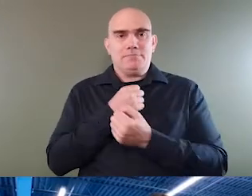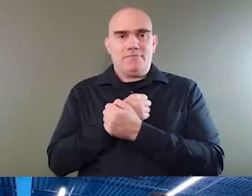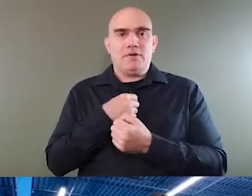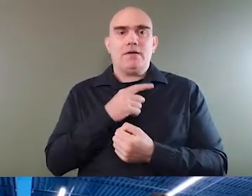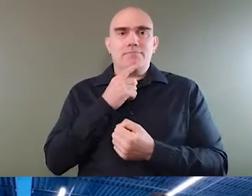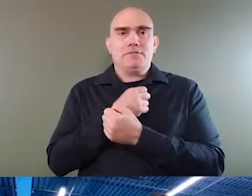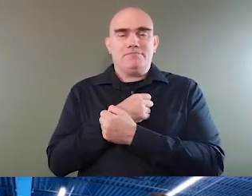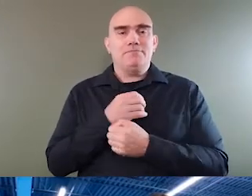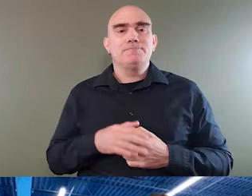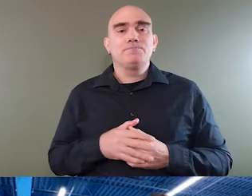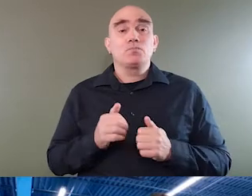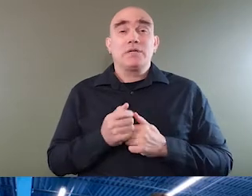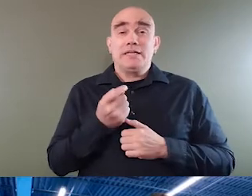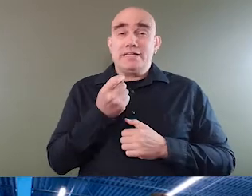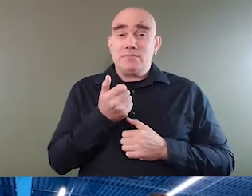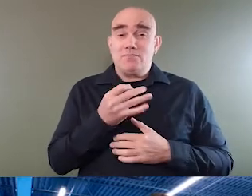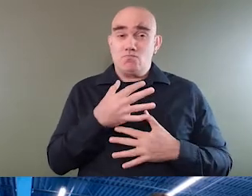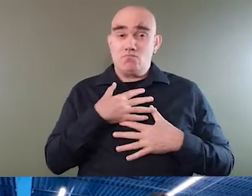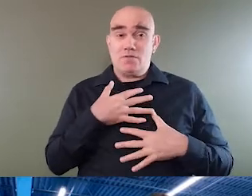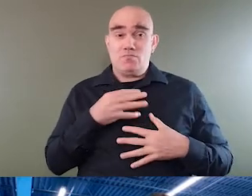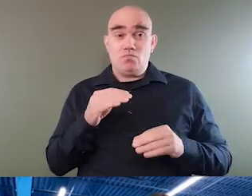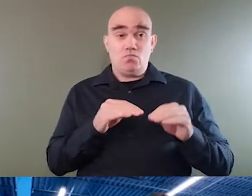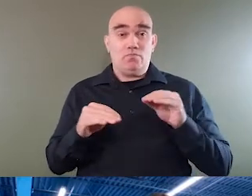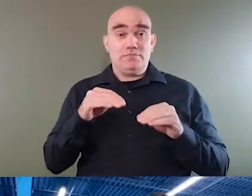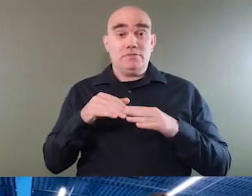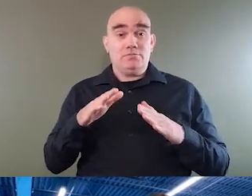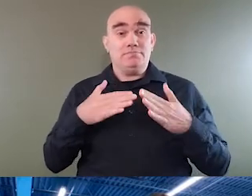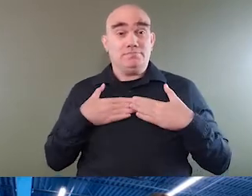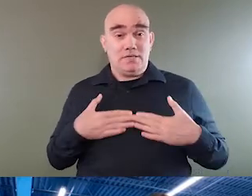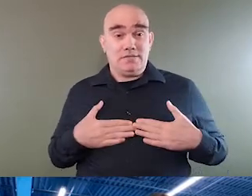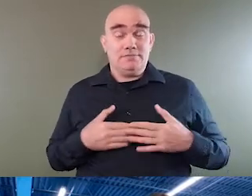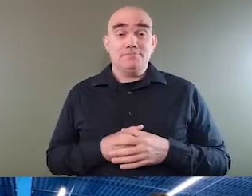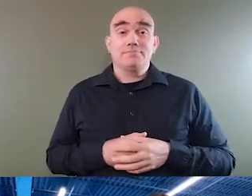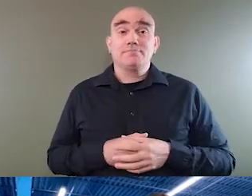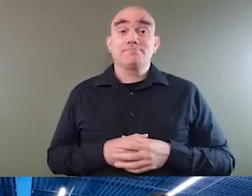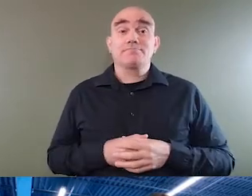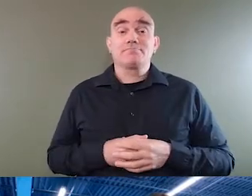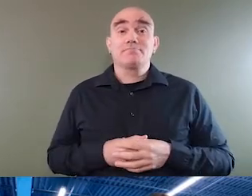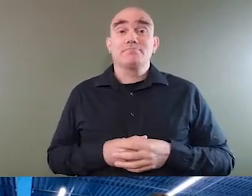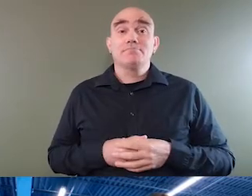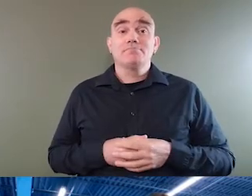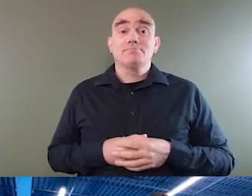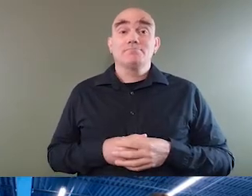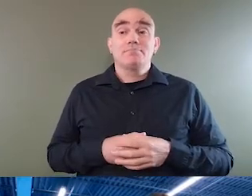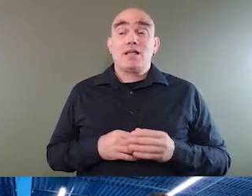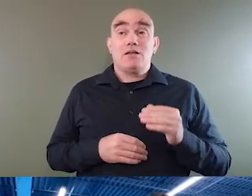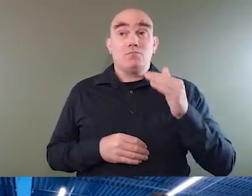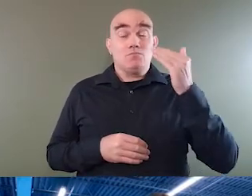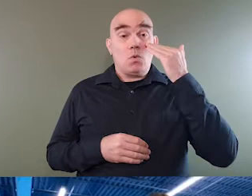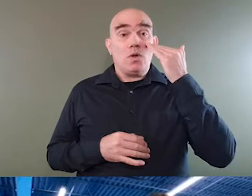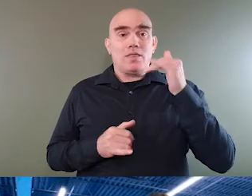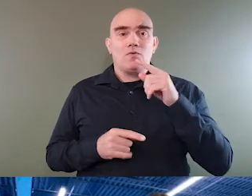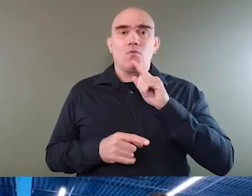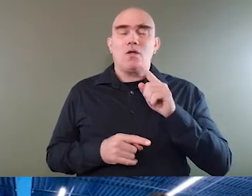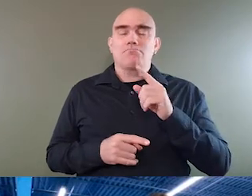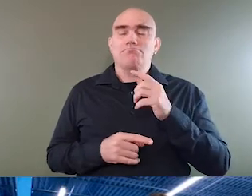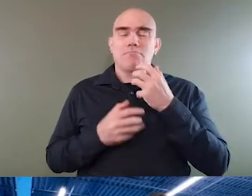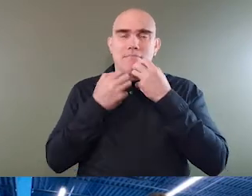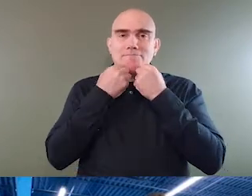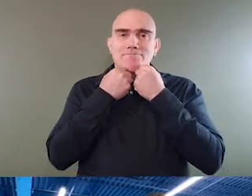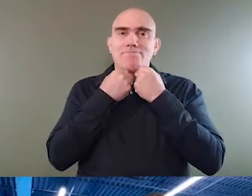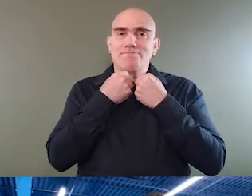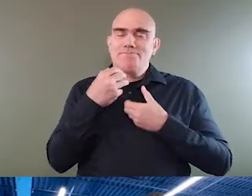With a little bit of breath and movement in your body, and knowing that you are loved in your spirit.